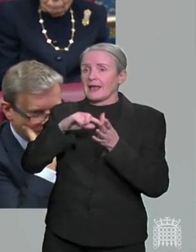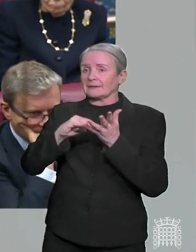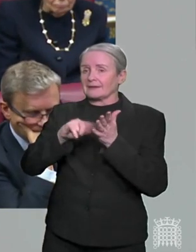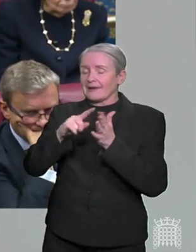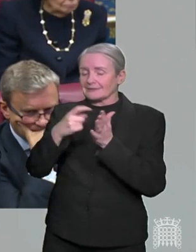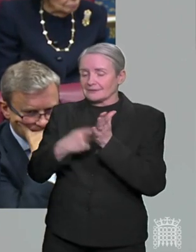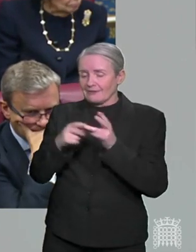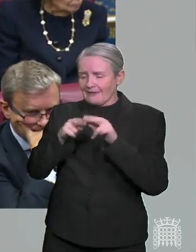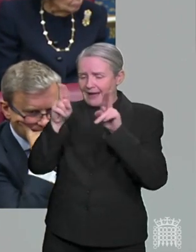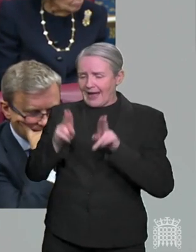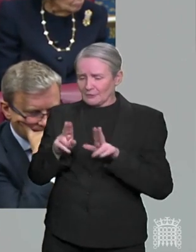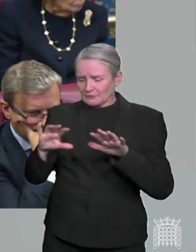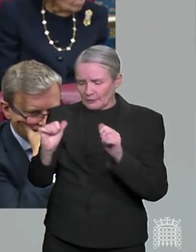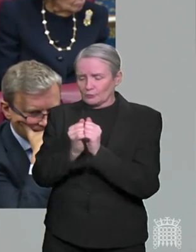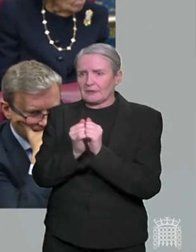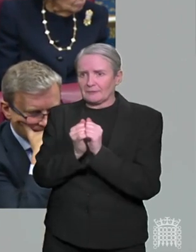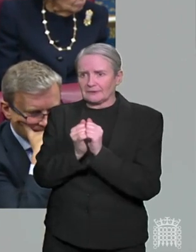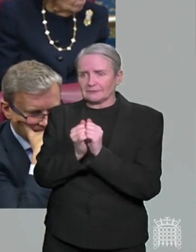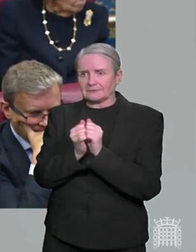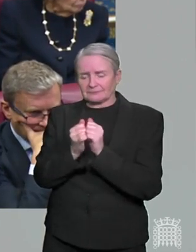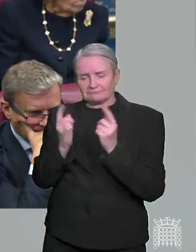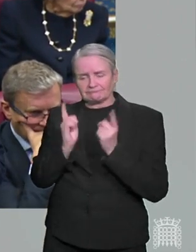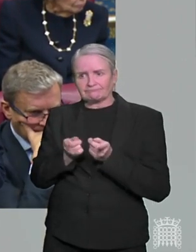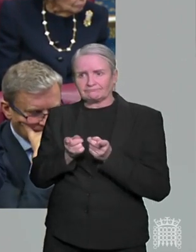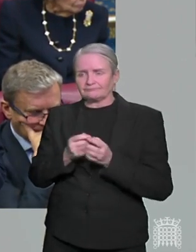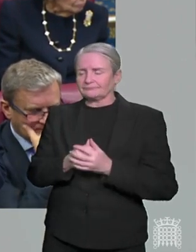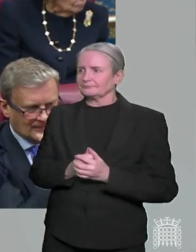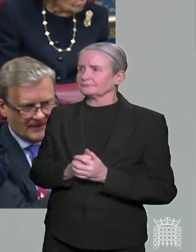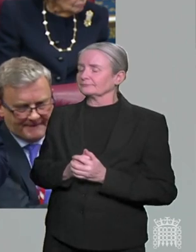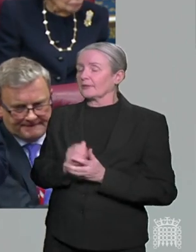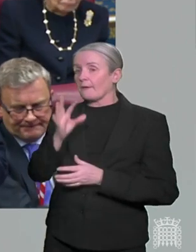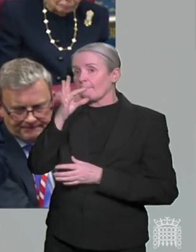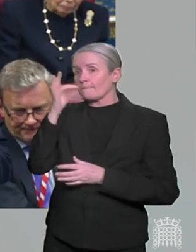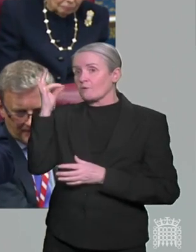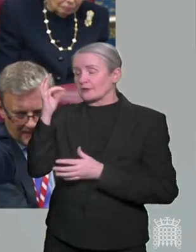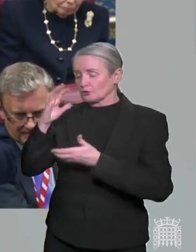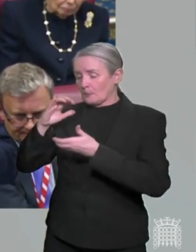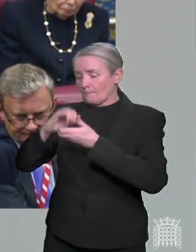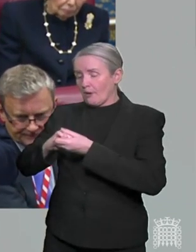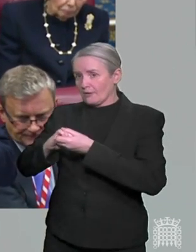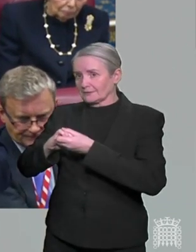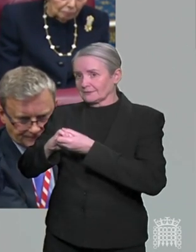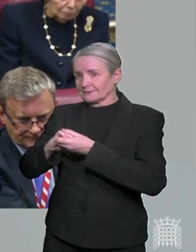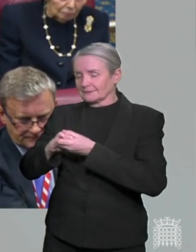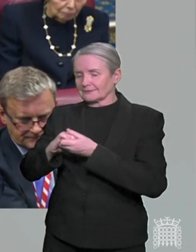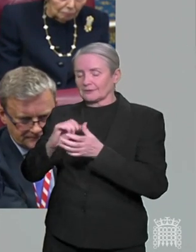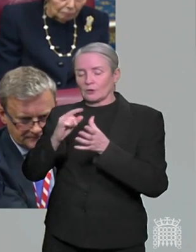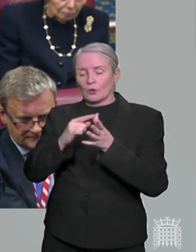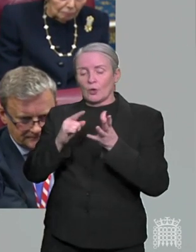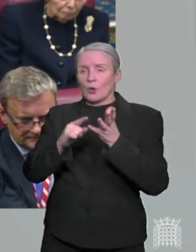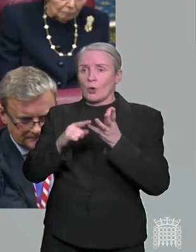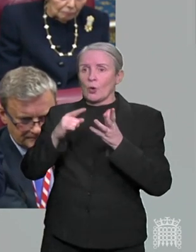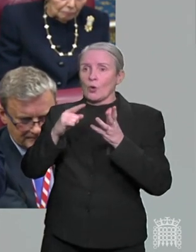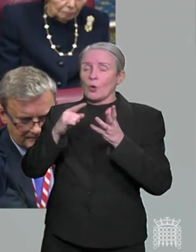about. I think what I would say to French partners now looking at this is what AUKUS does for UK capacity